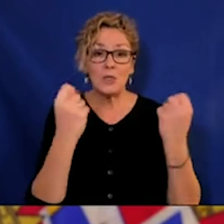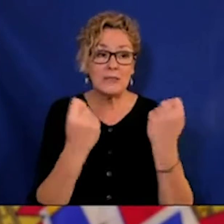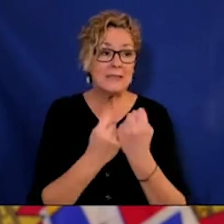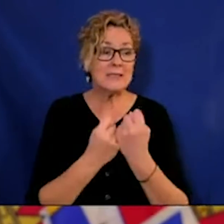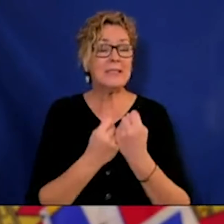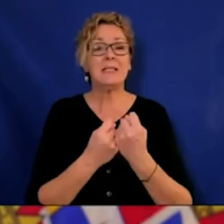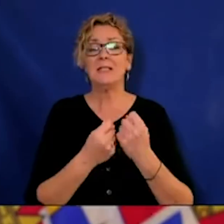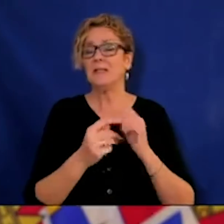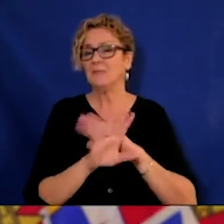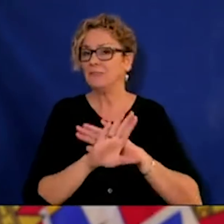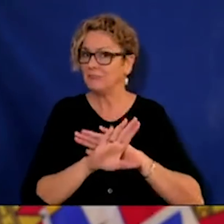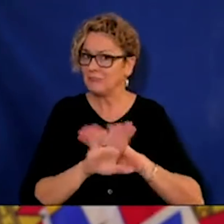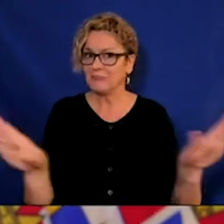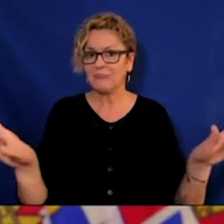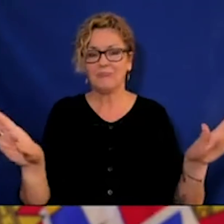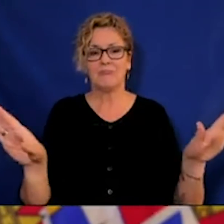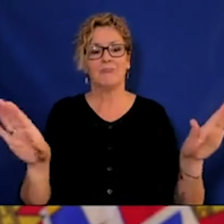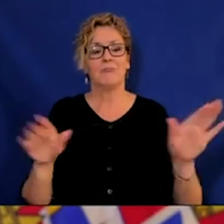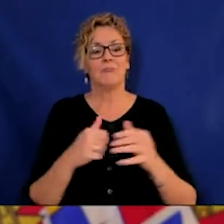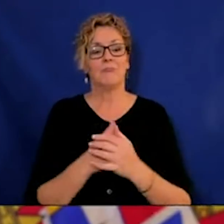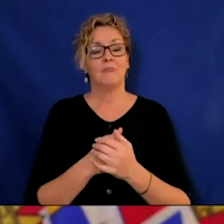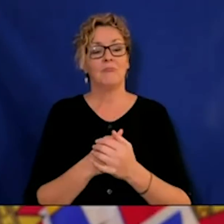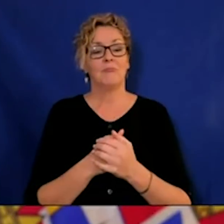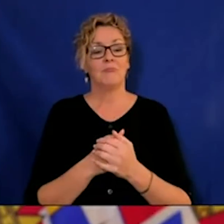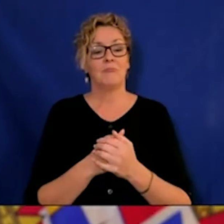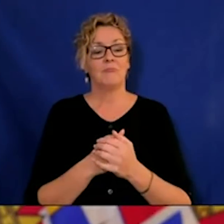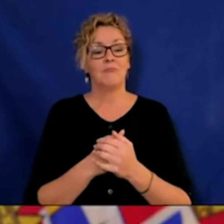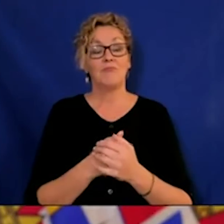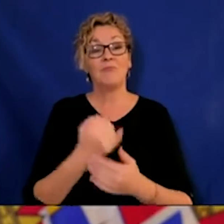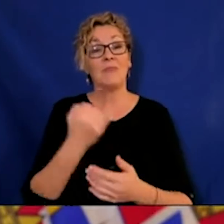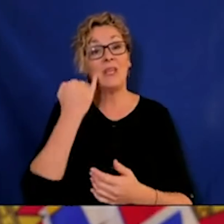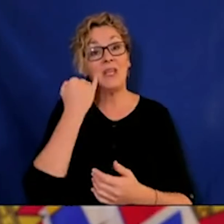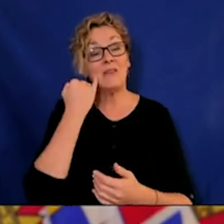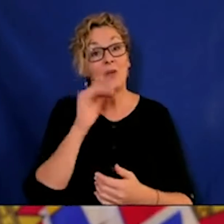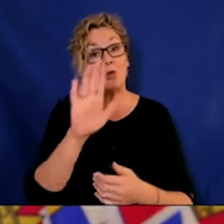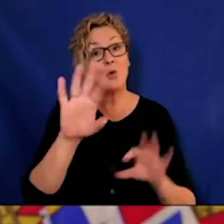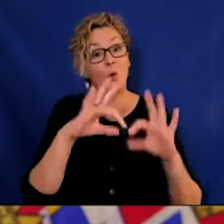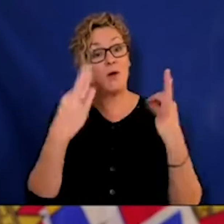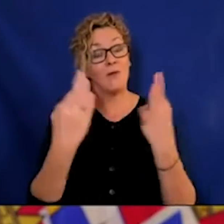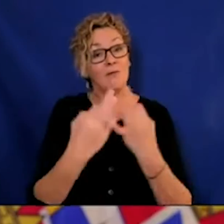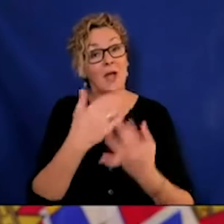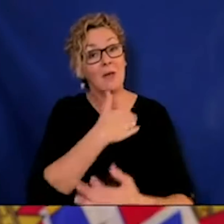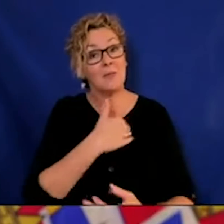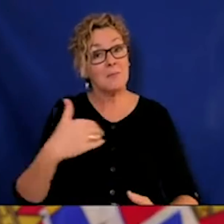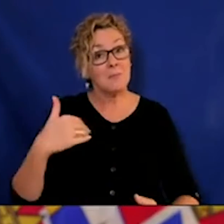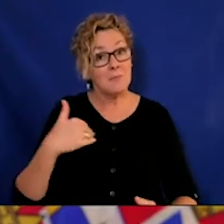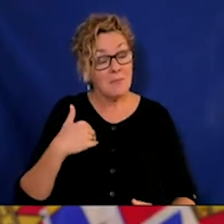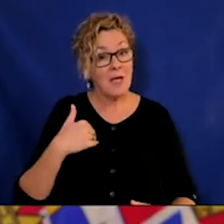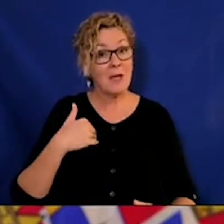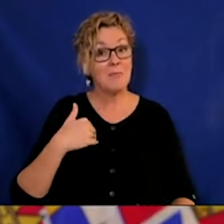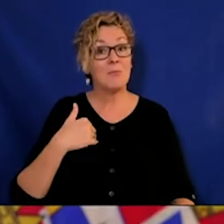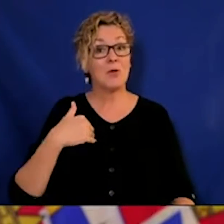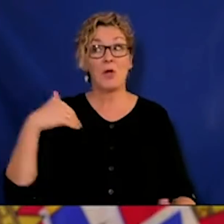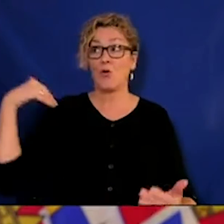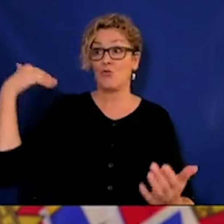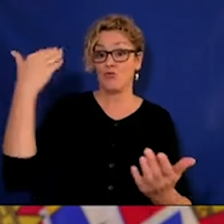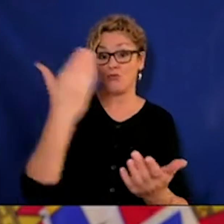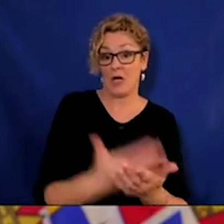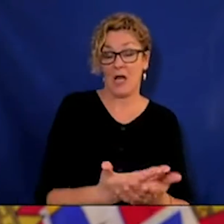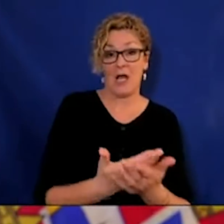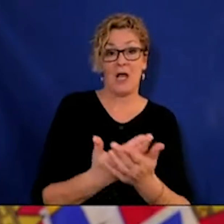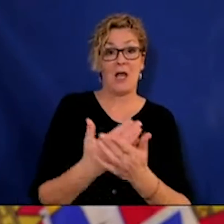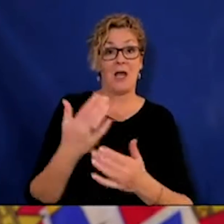do say, though, if you have a family member who's returning home for the holidays, then that is important and that